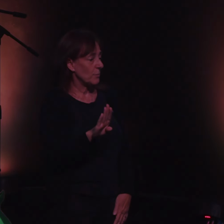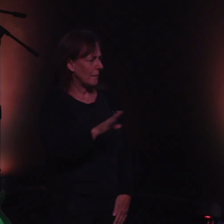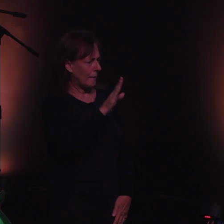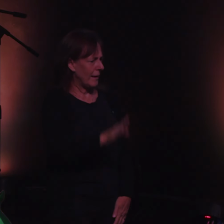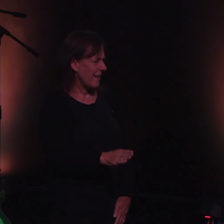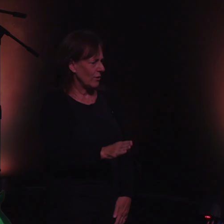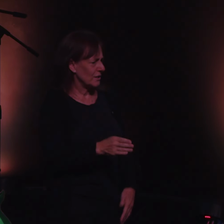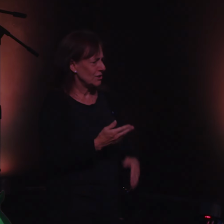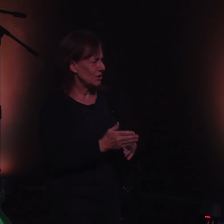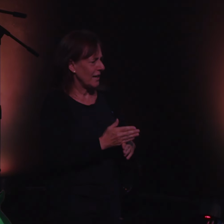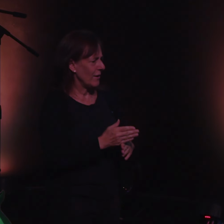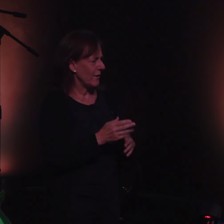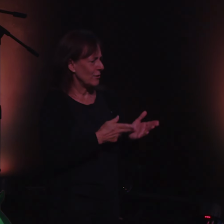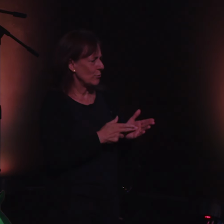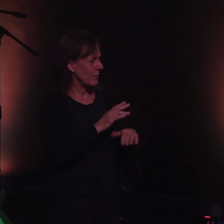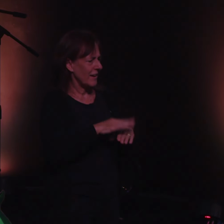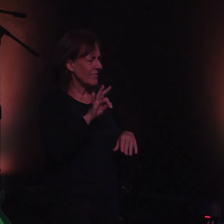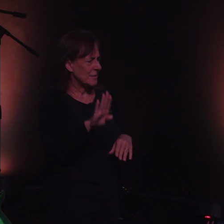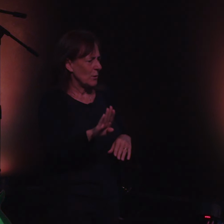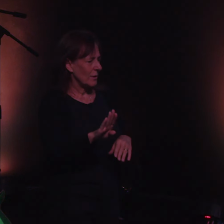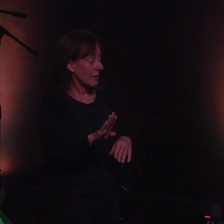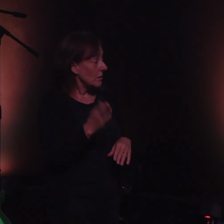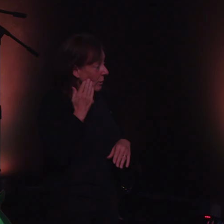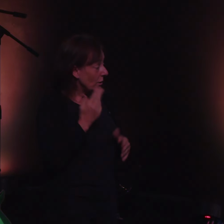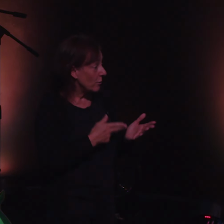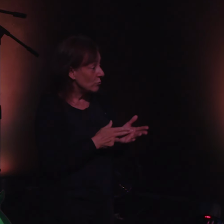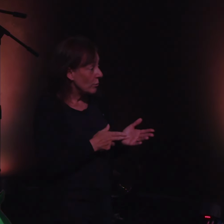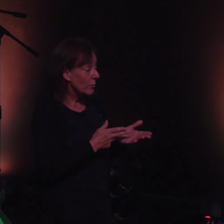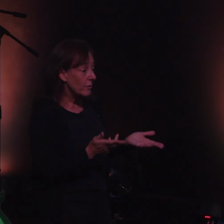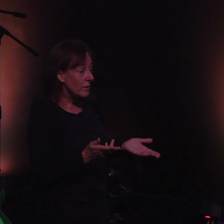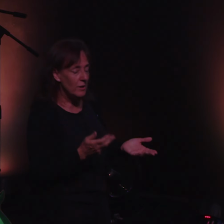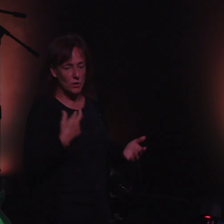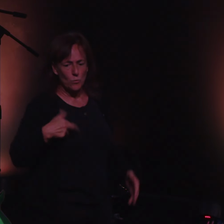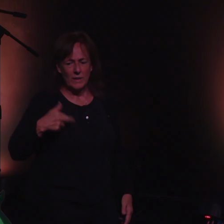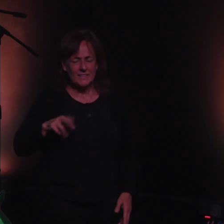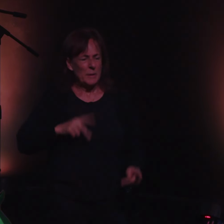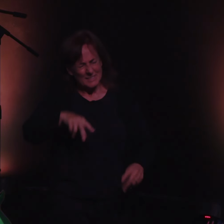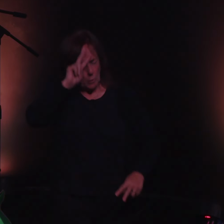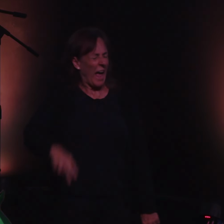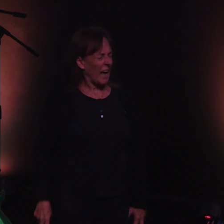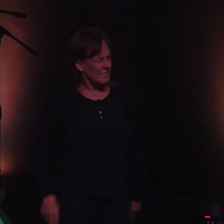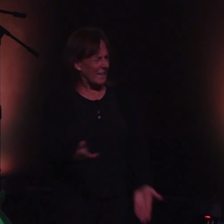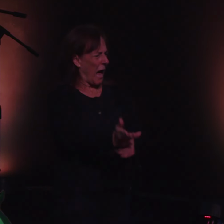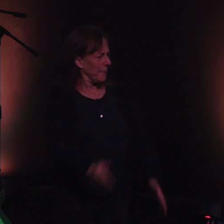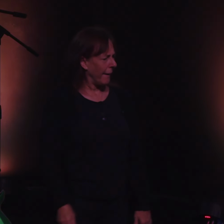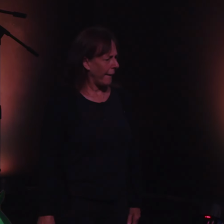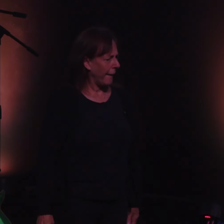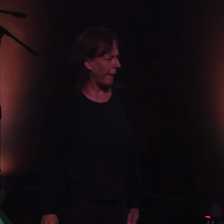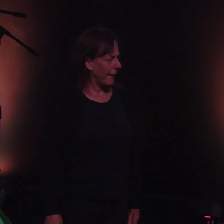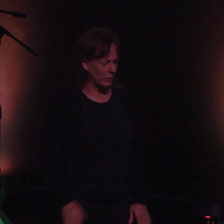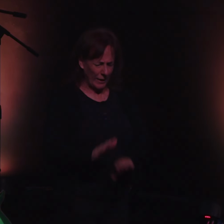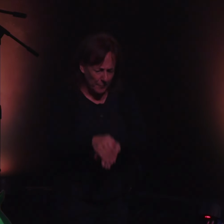never shared the truth on Facebook. You want to know what truth he would have shared? You religious people, stop being stupid. You